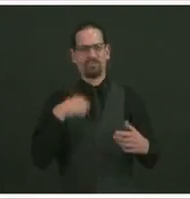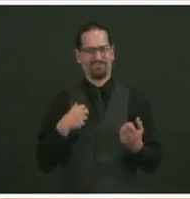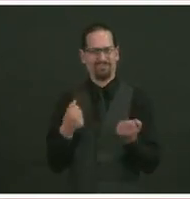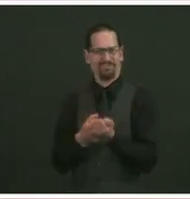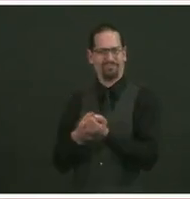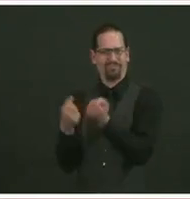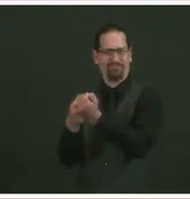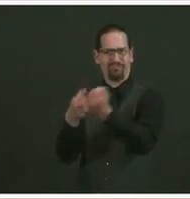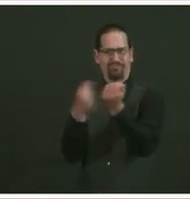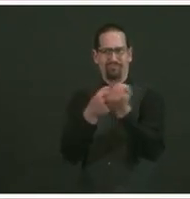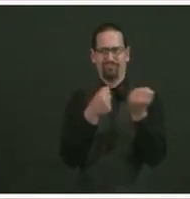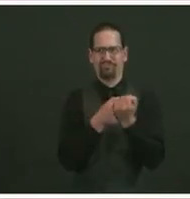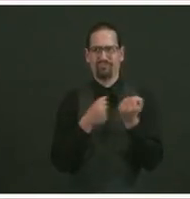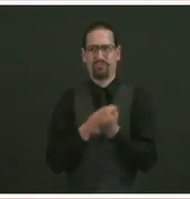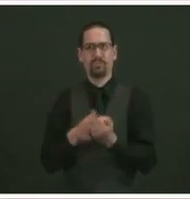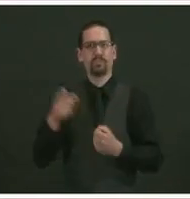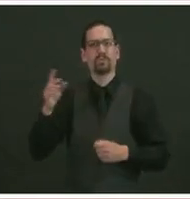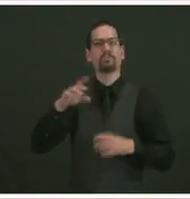out masks.